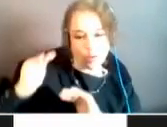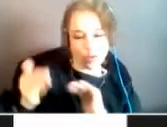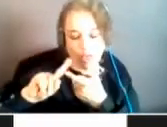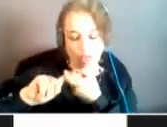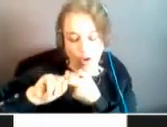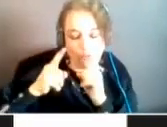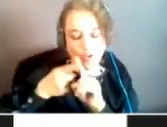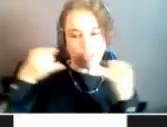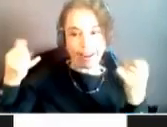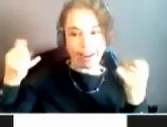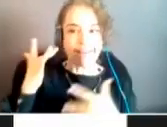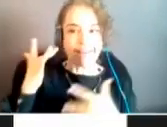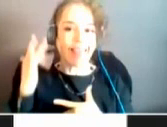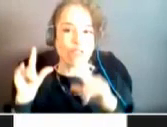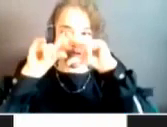Line California